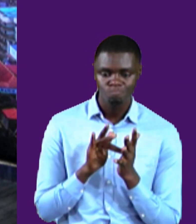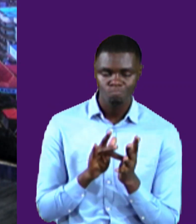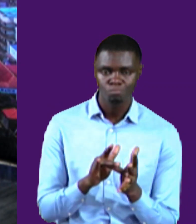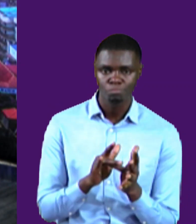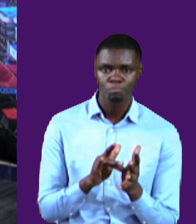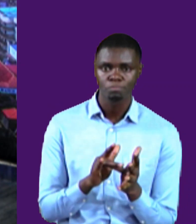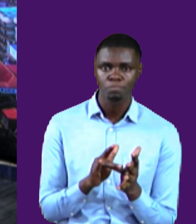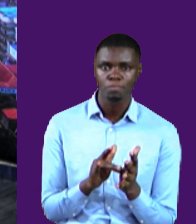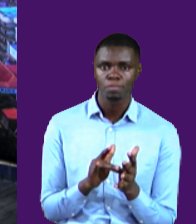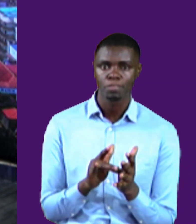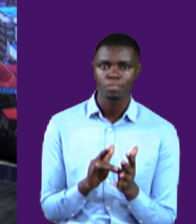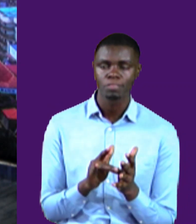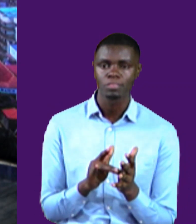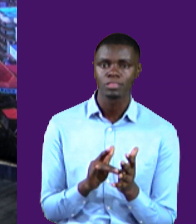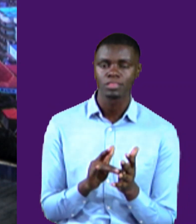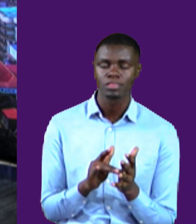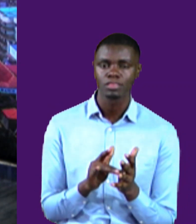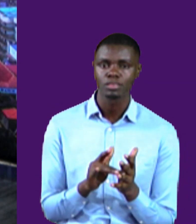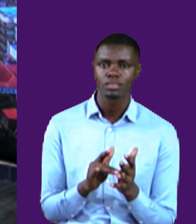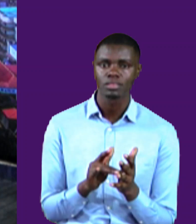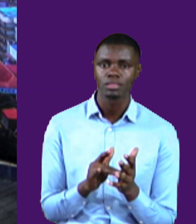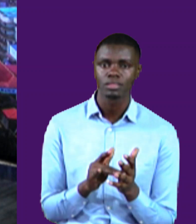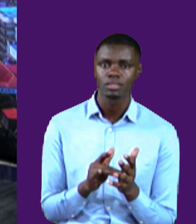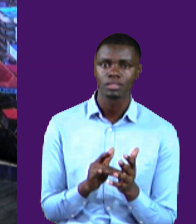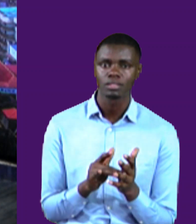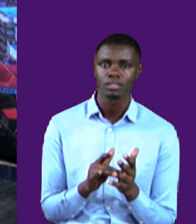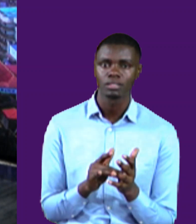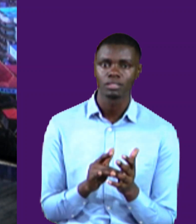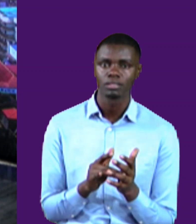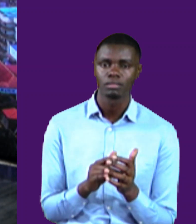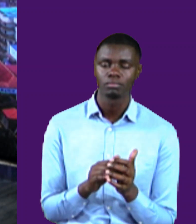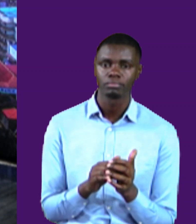that for those with the